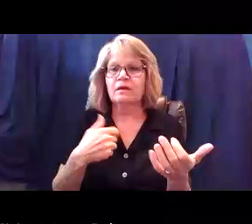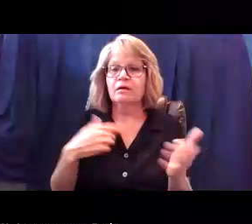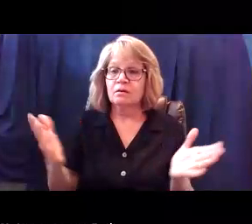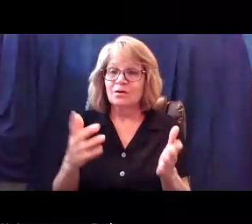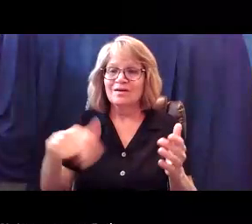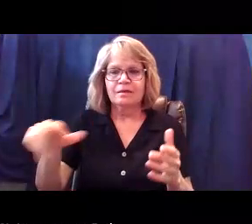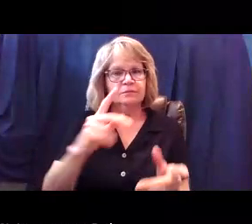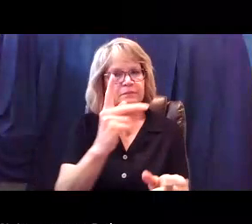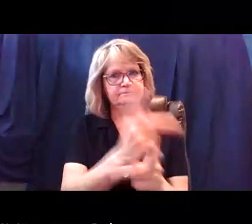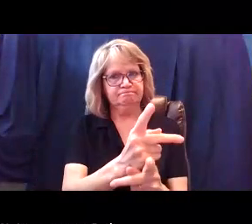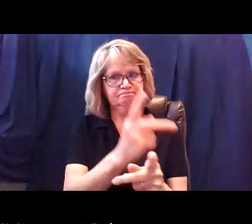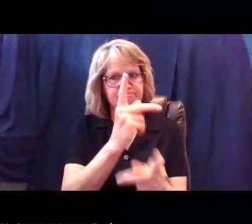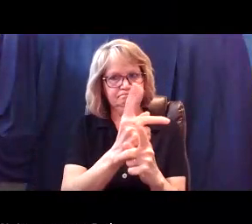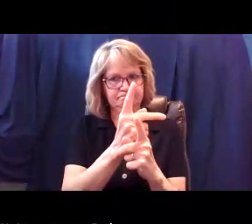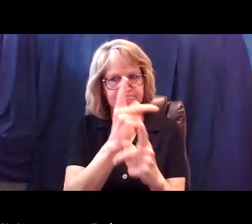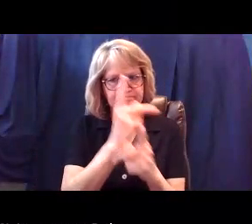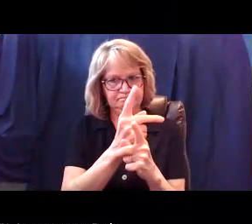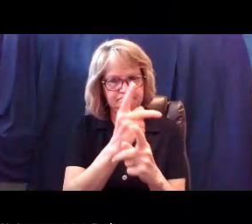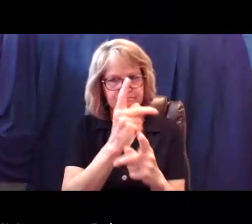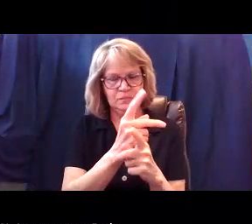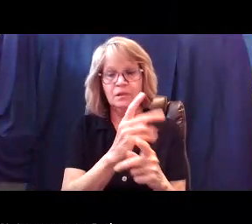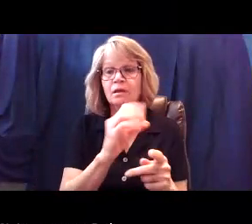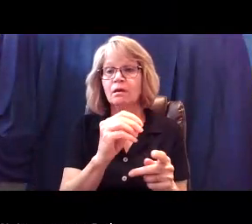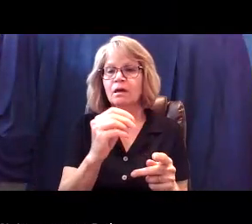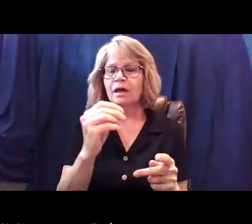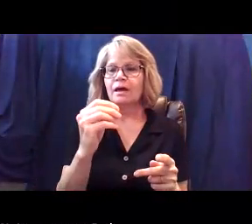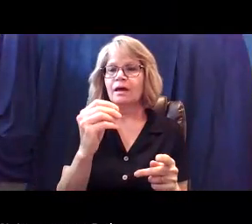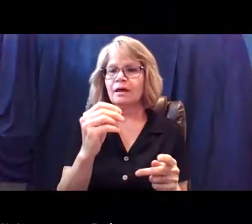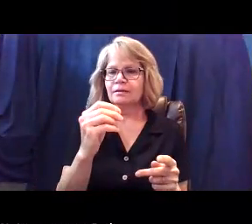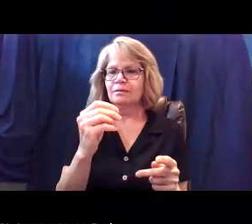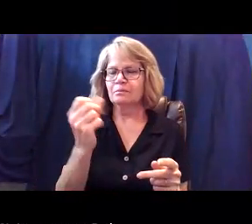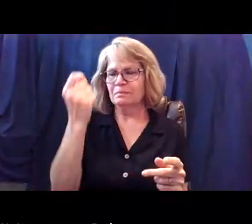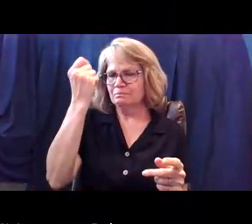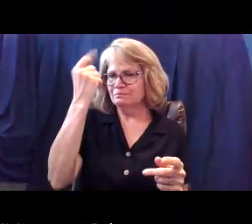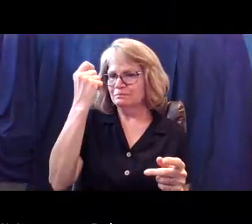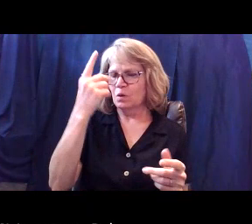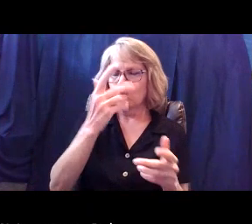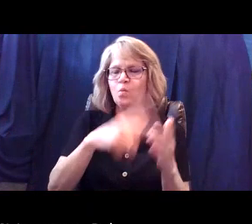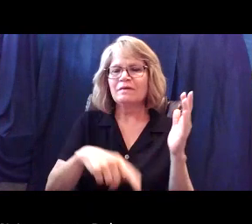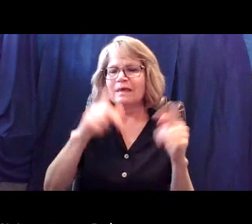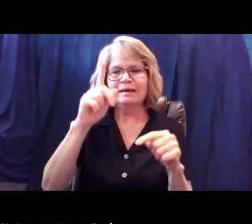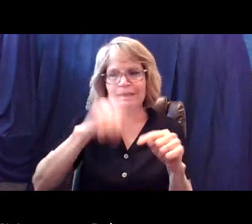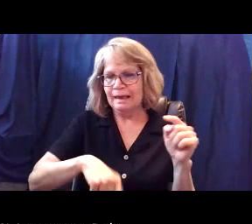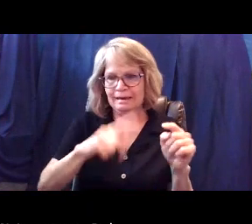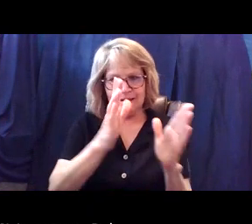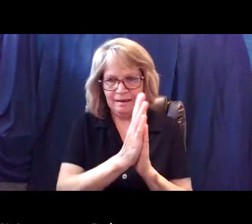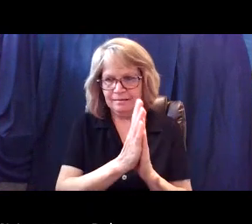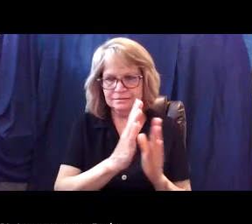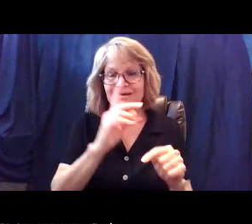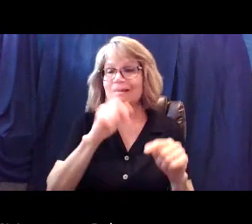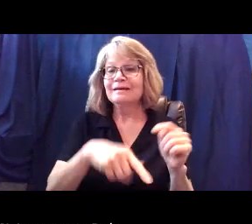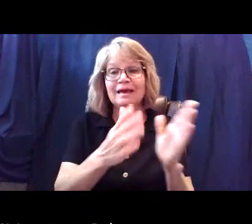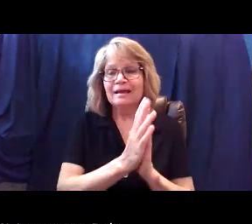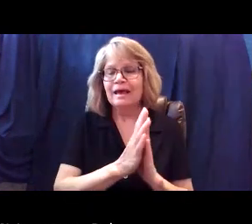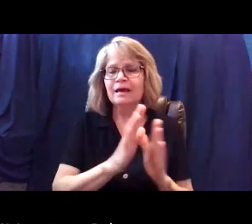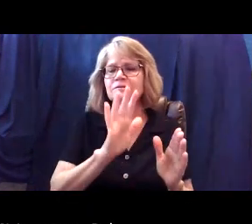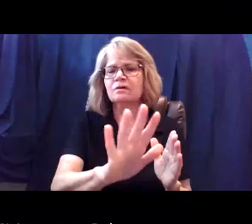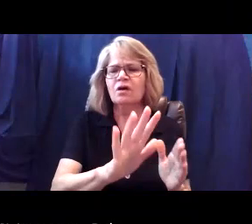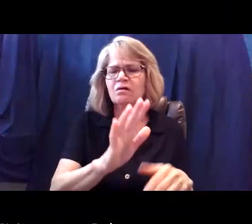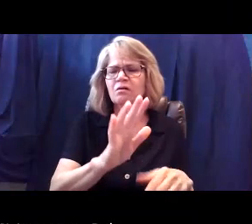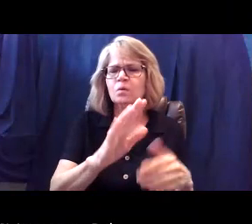very cautious and to be mindful of things that they shouldn't be asking. So they may not ask anything about the nature or the severity of